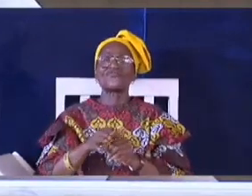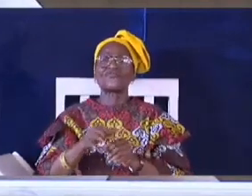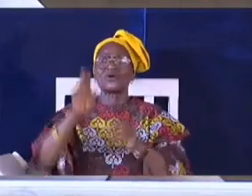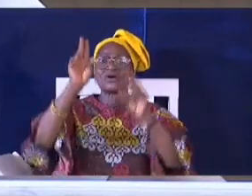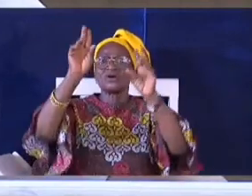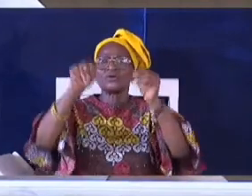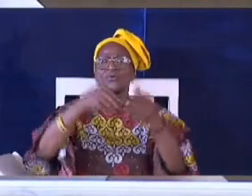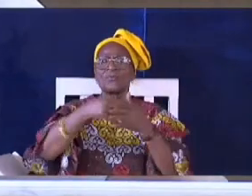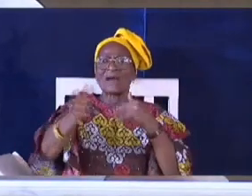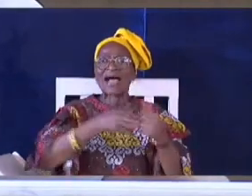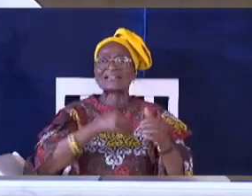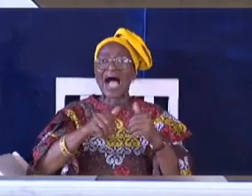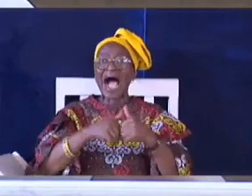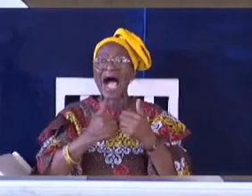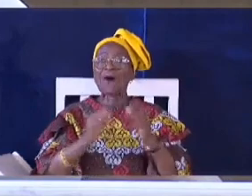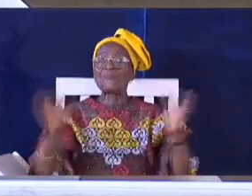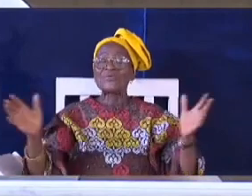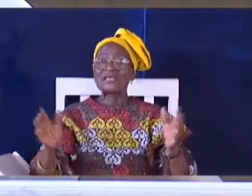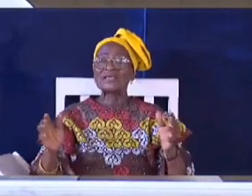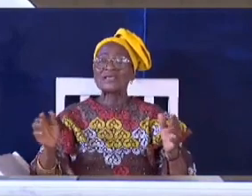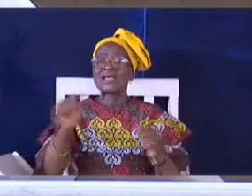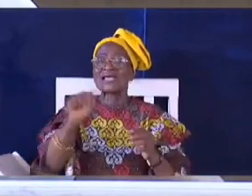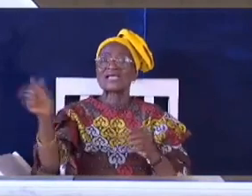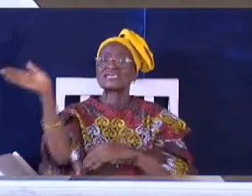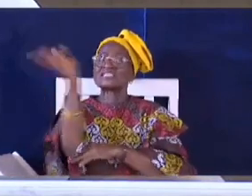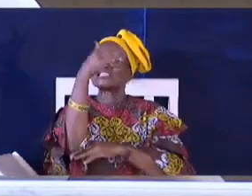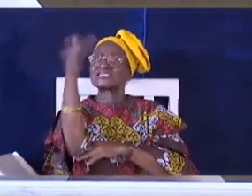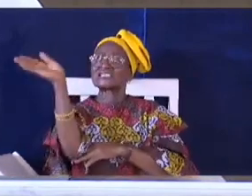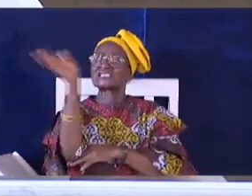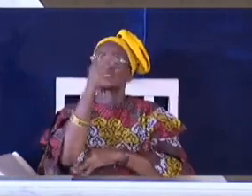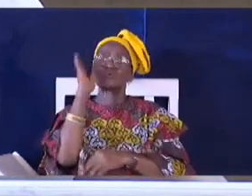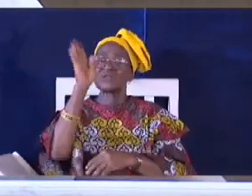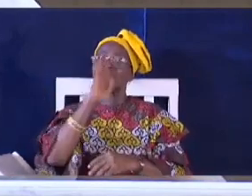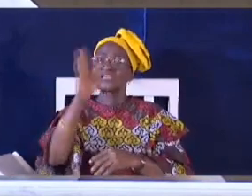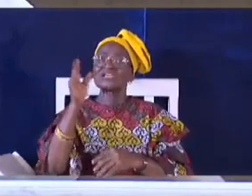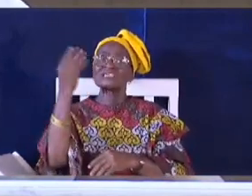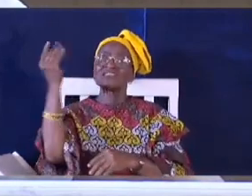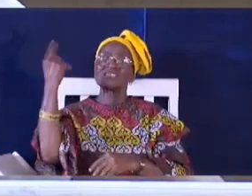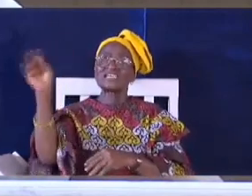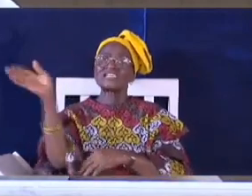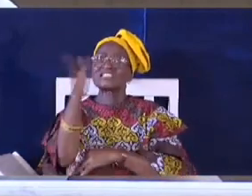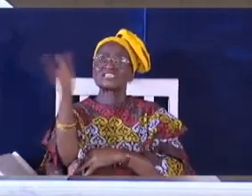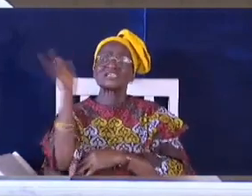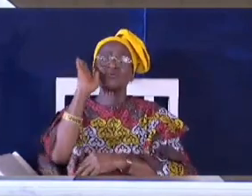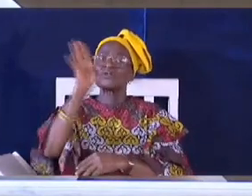no matter how big a tree may be, the tree will be uprooted.